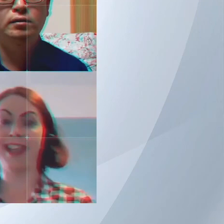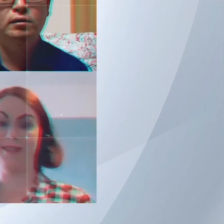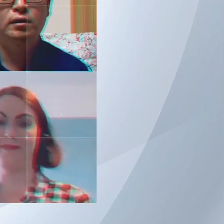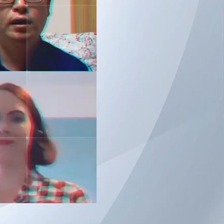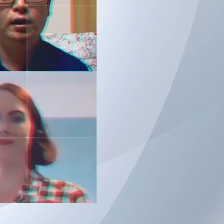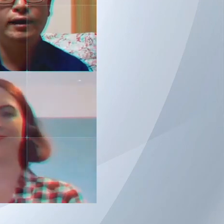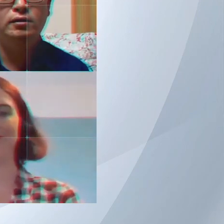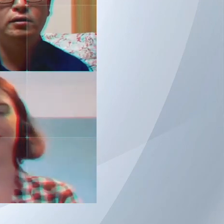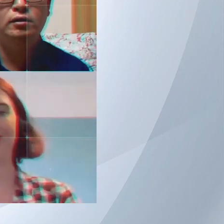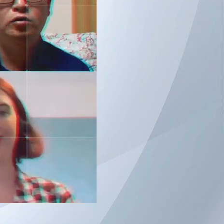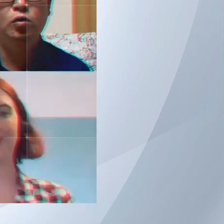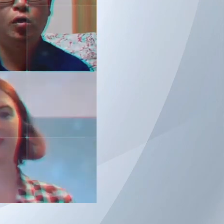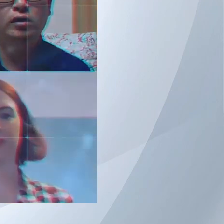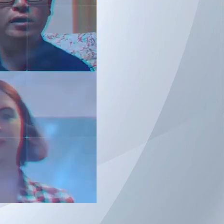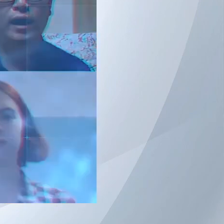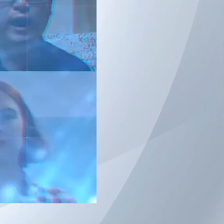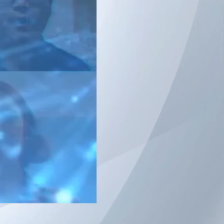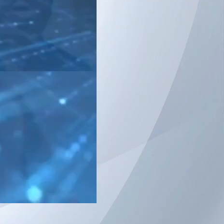Coast, Australia.